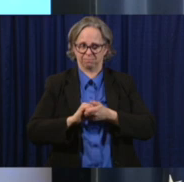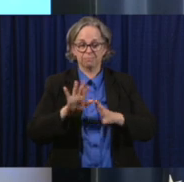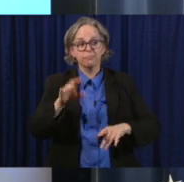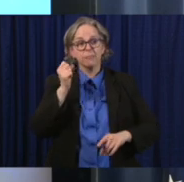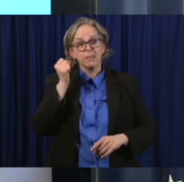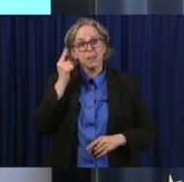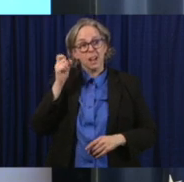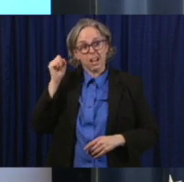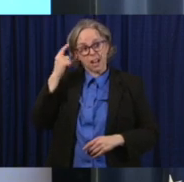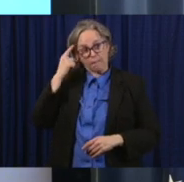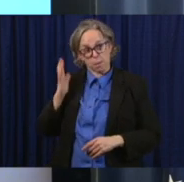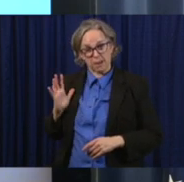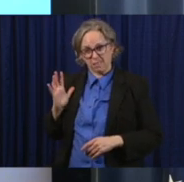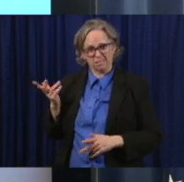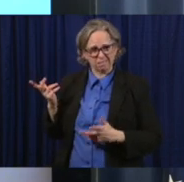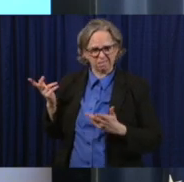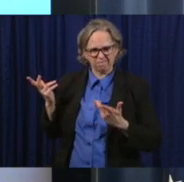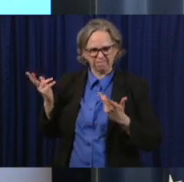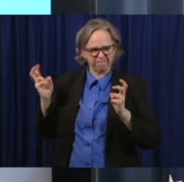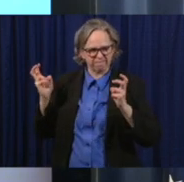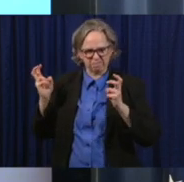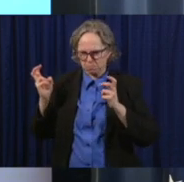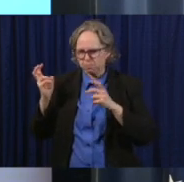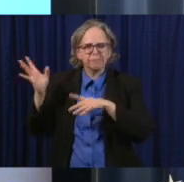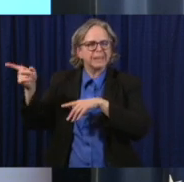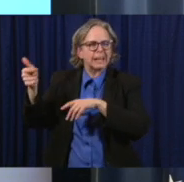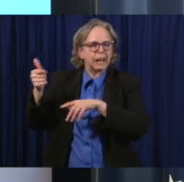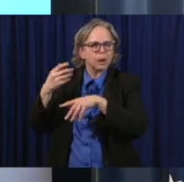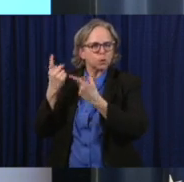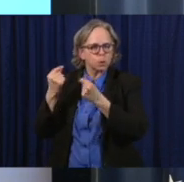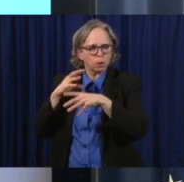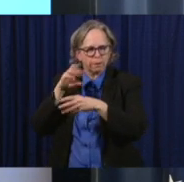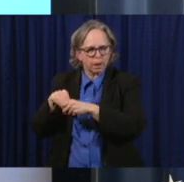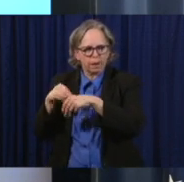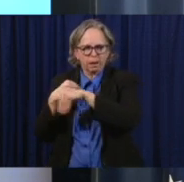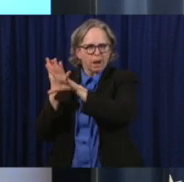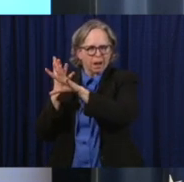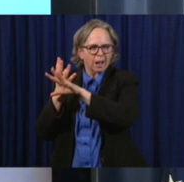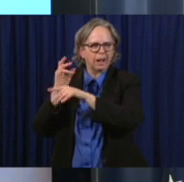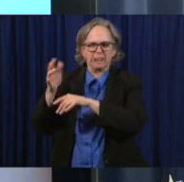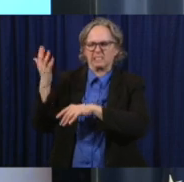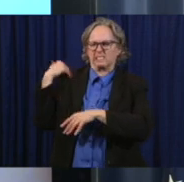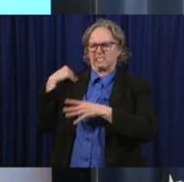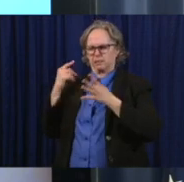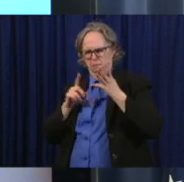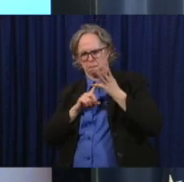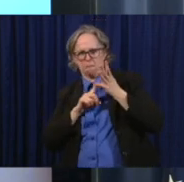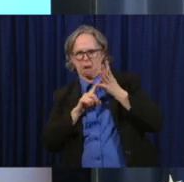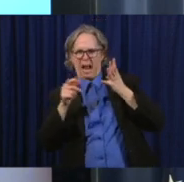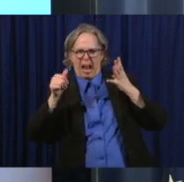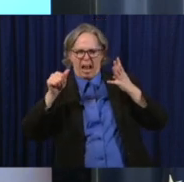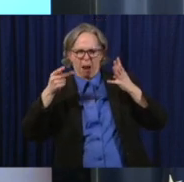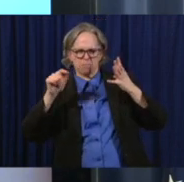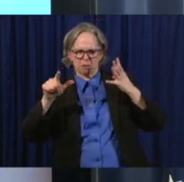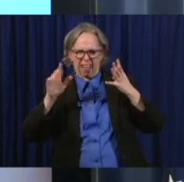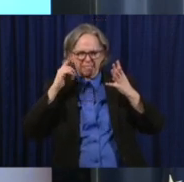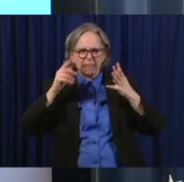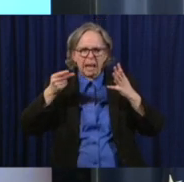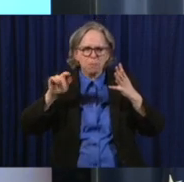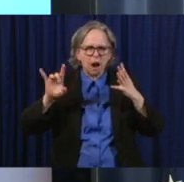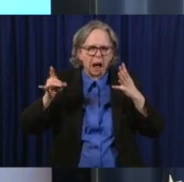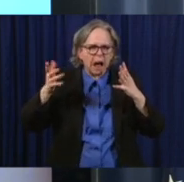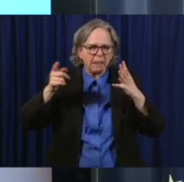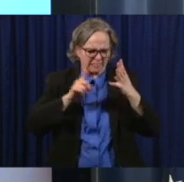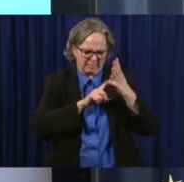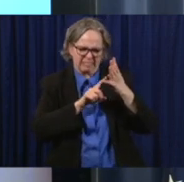teleconference in the late part of April, so April 28th, very end of the month, and